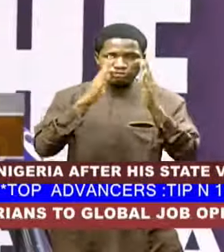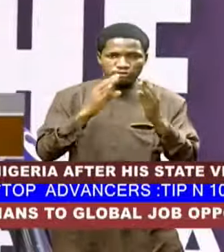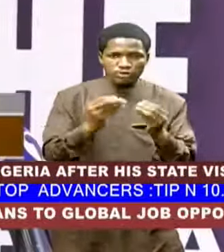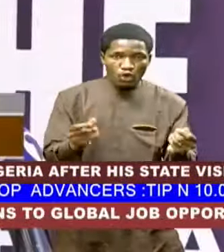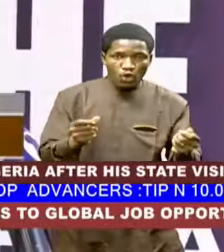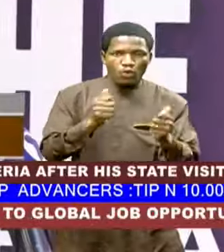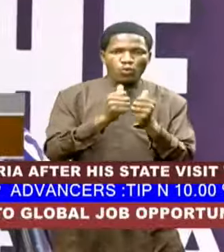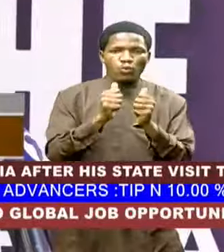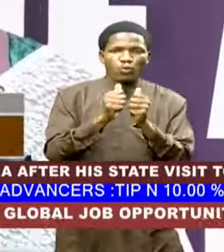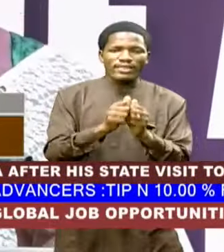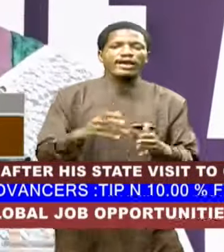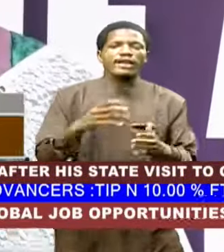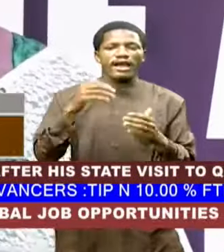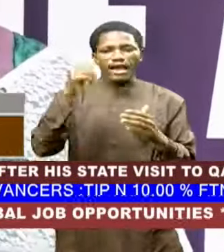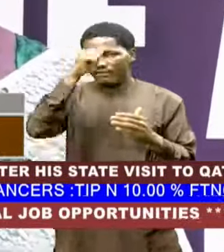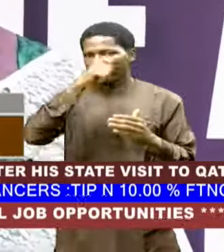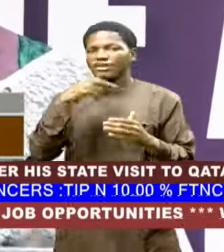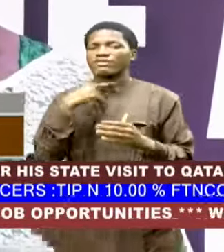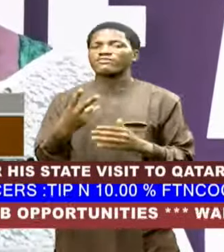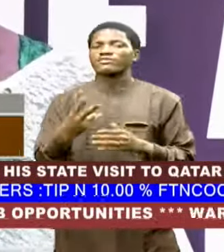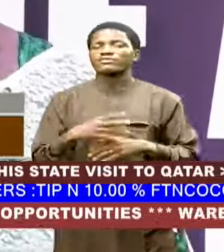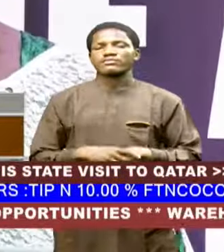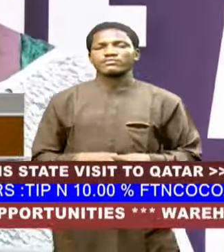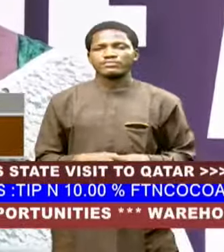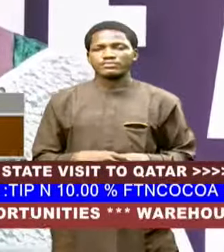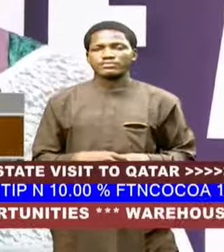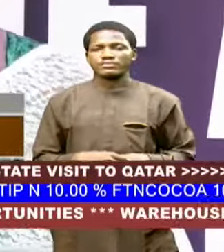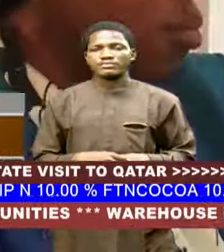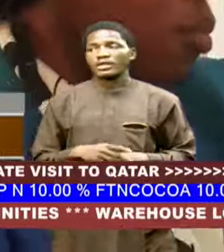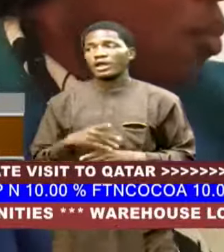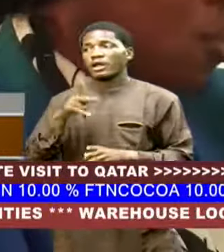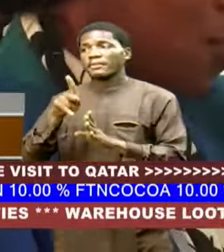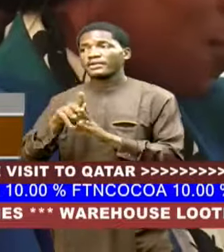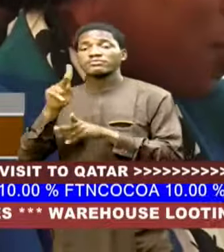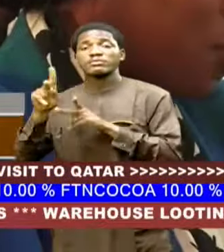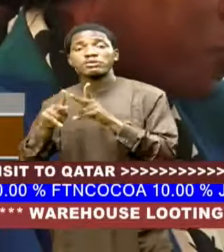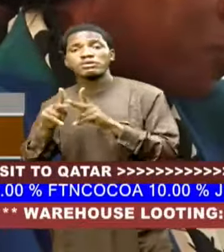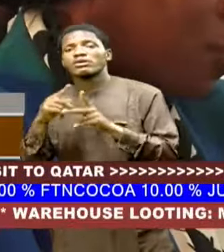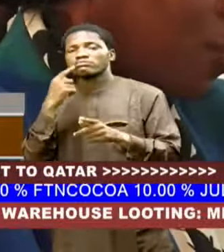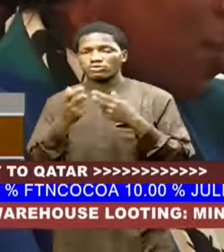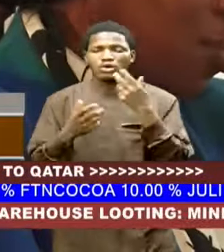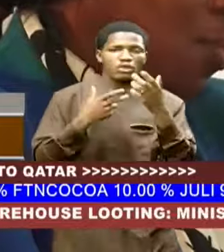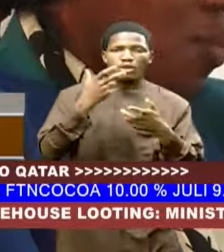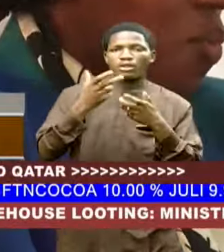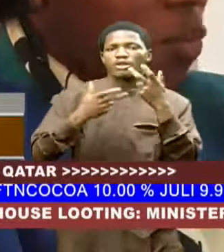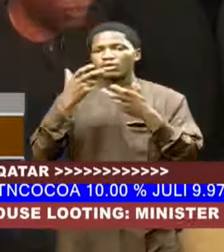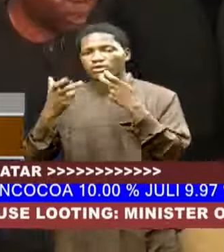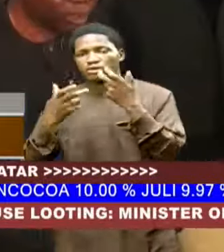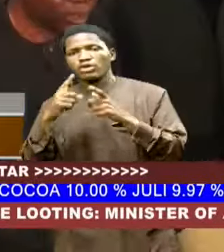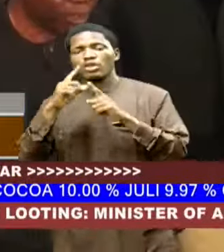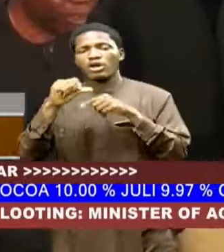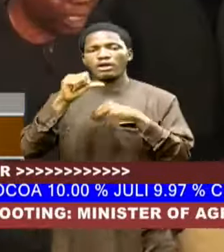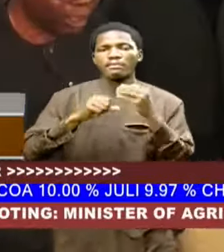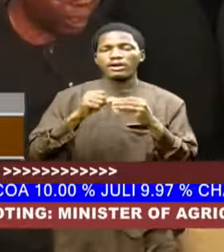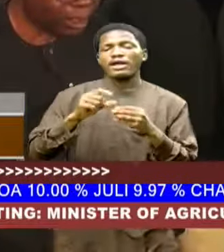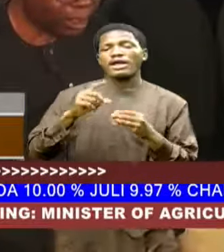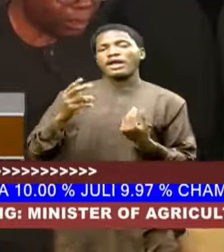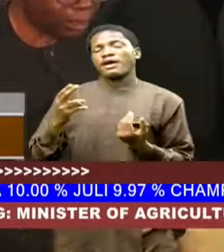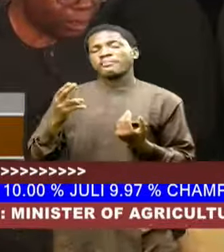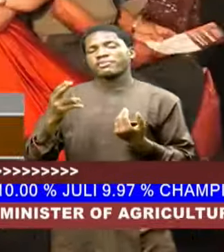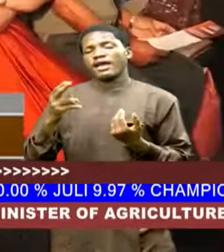to a reformed and expanded United Nations Security Council, where Africa should have at least two seats at the Council and leverage